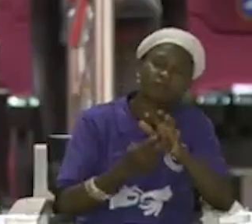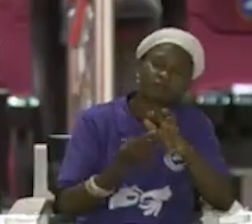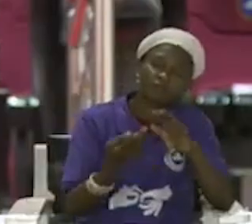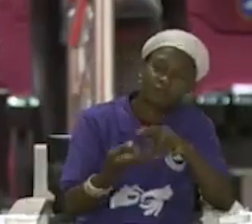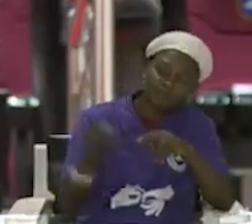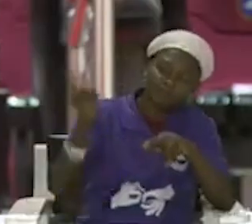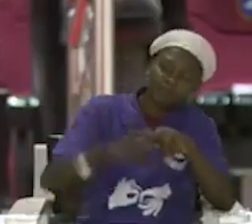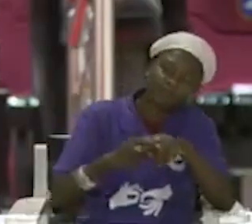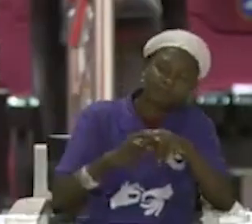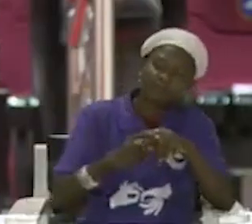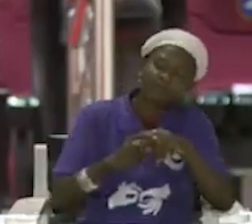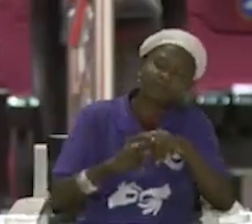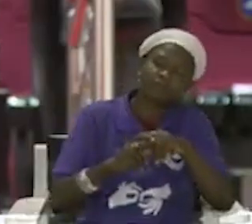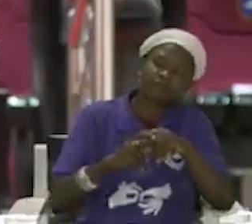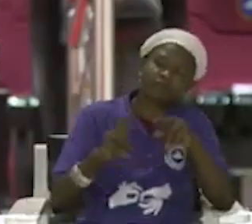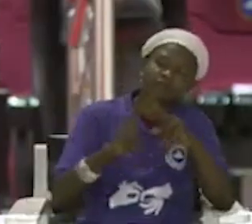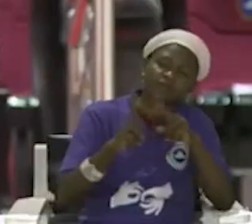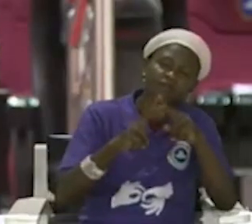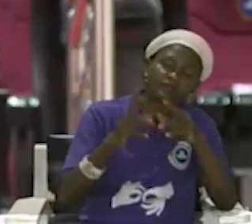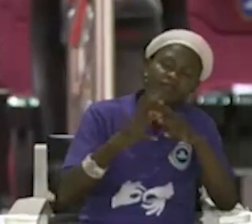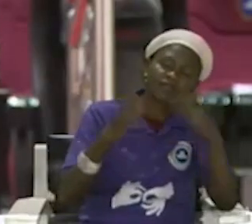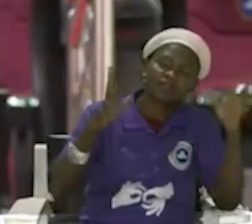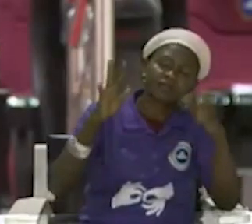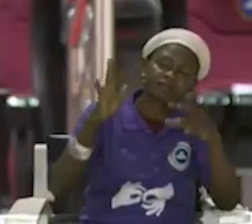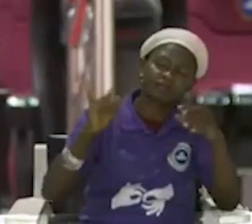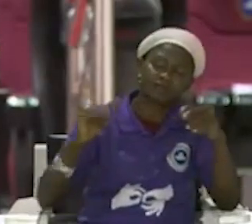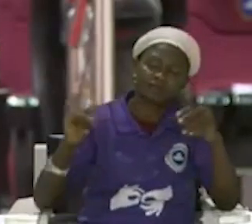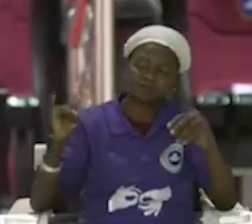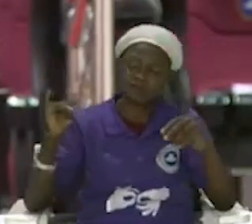increase very rapidly.